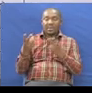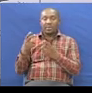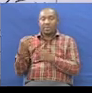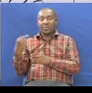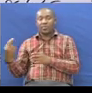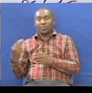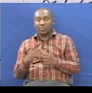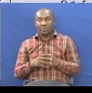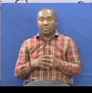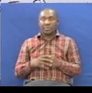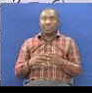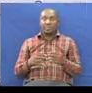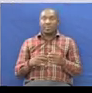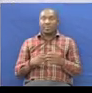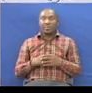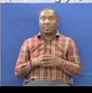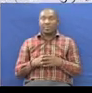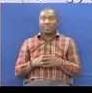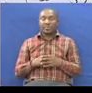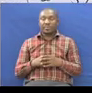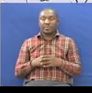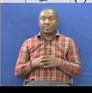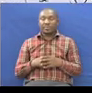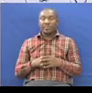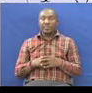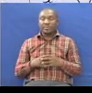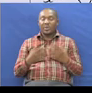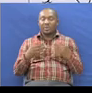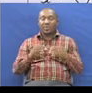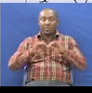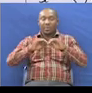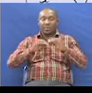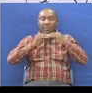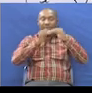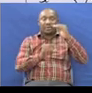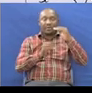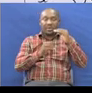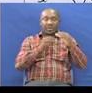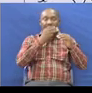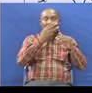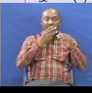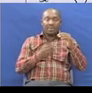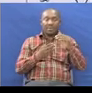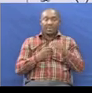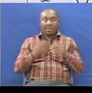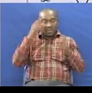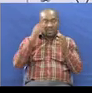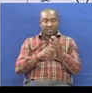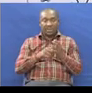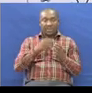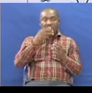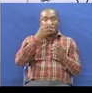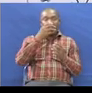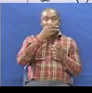here. Here, I think you are seeing it. Divide that one by 3 throughout. You will have x